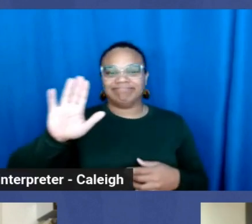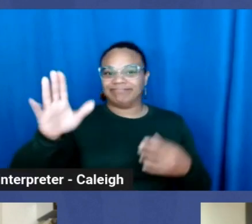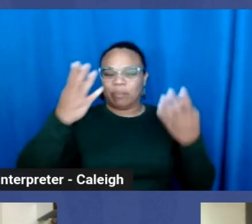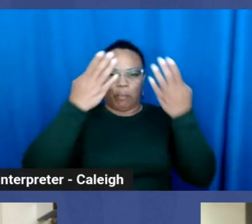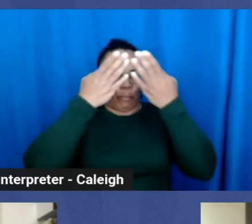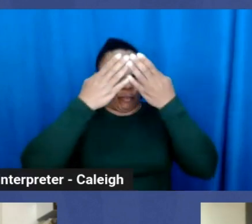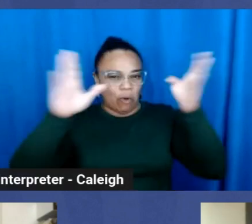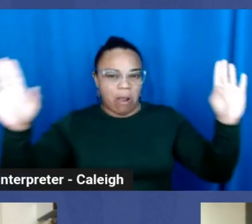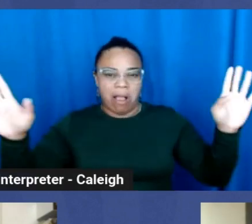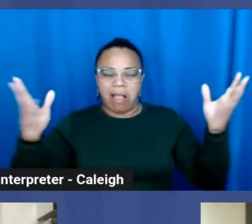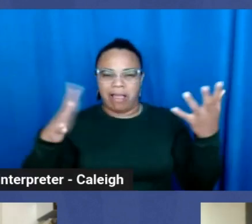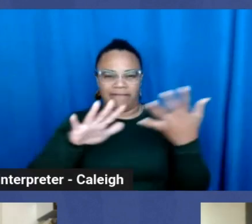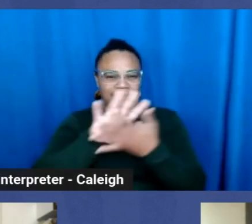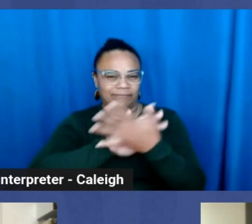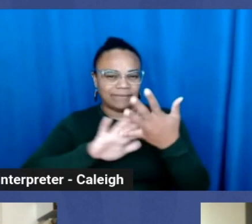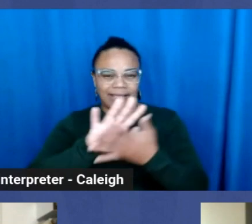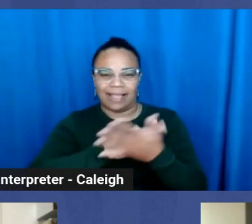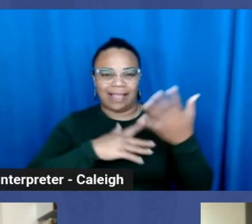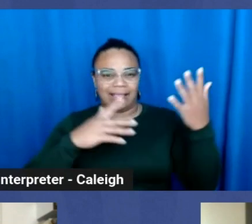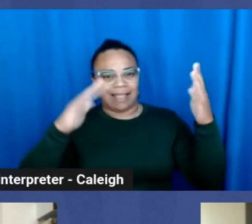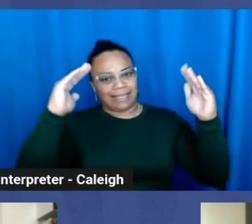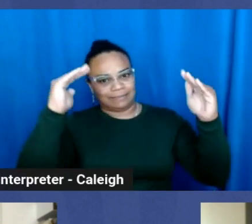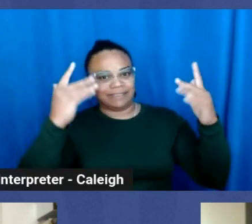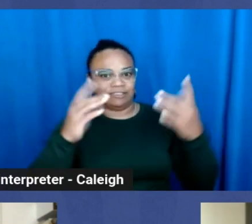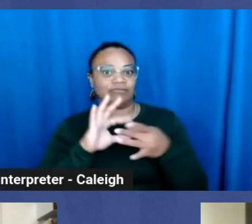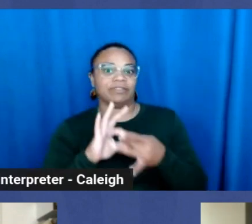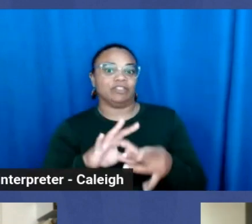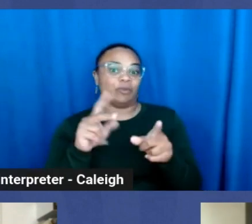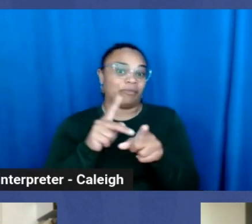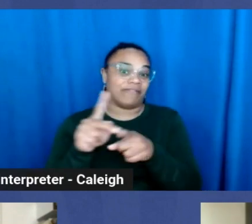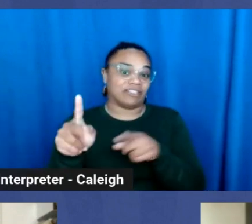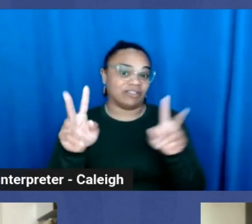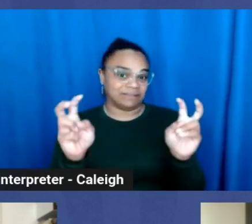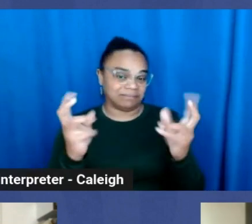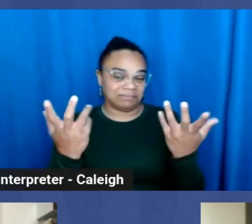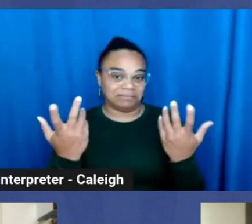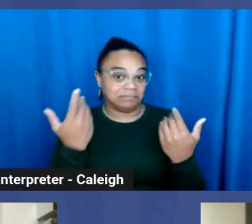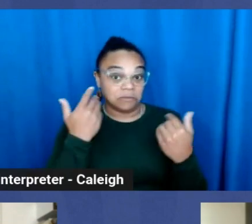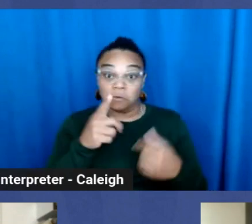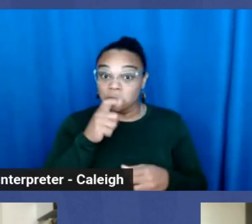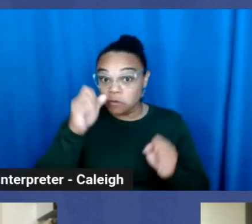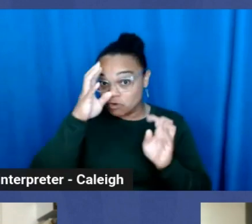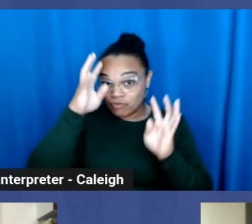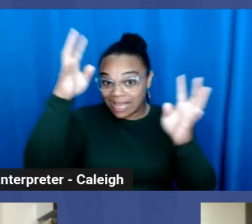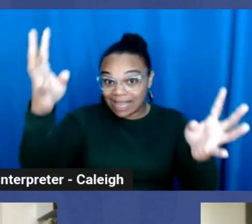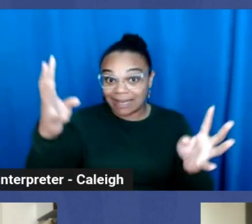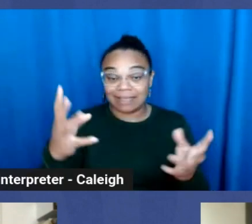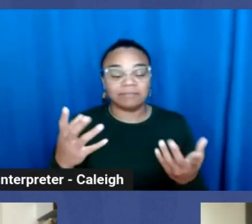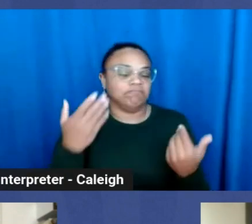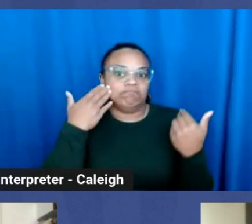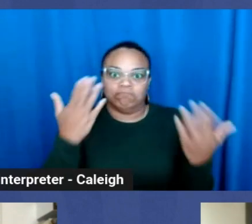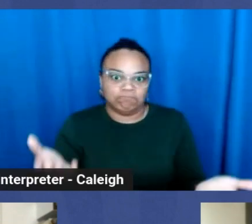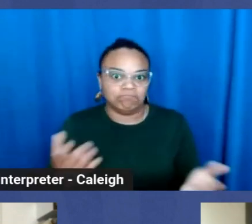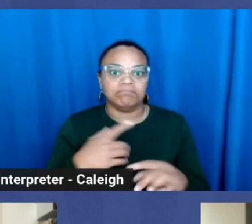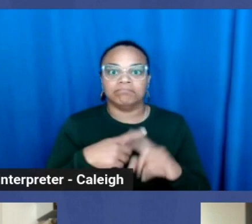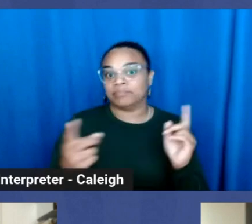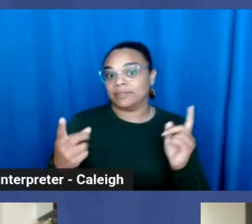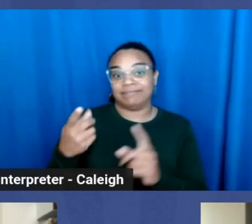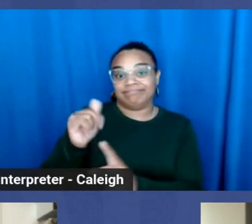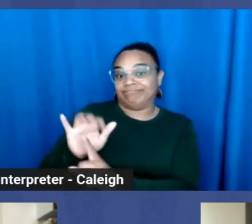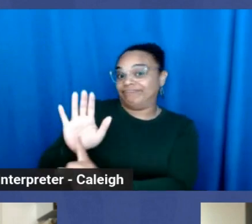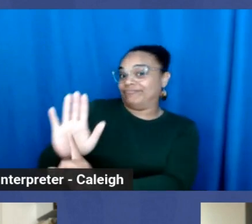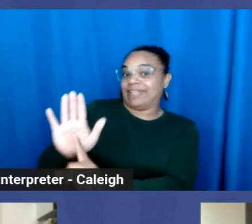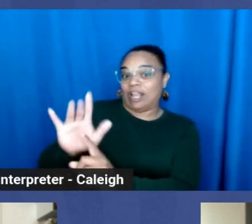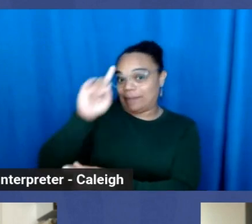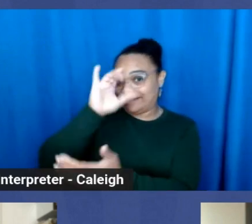vague professionalism standards. I don't know who created them, but they existed. And I was told that my